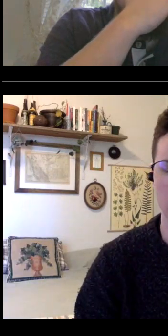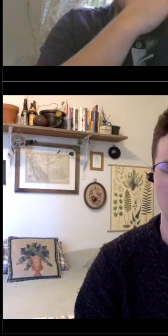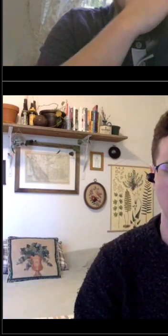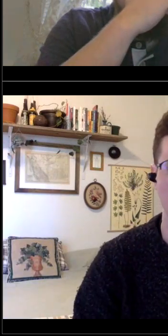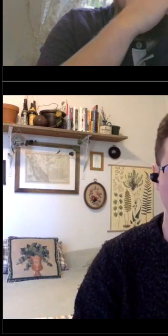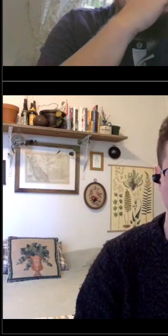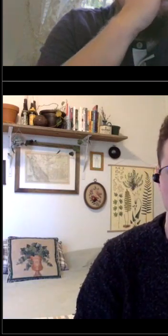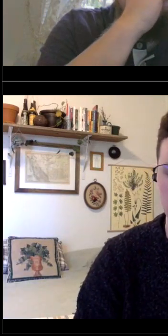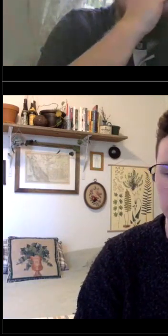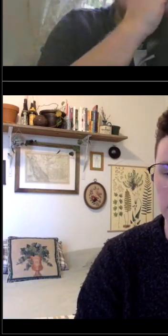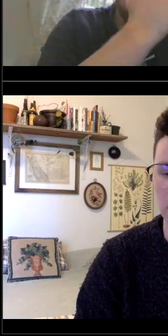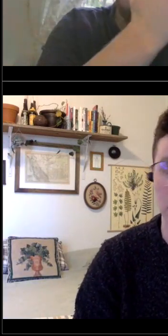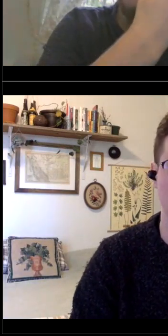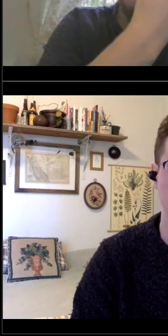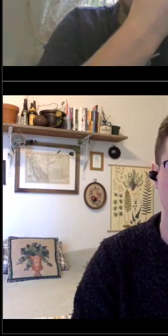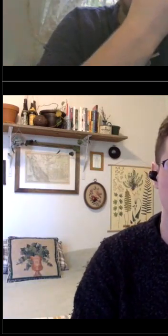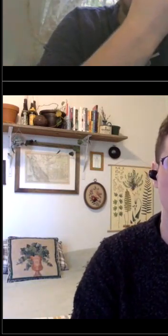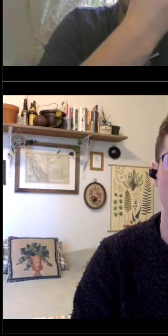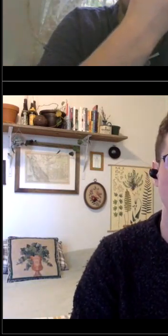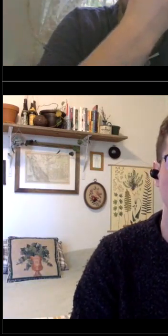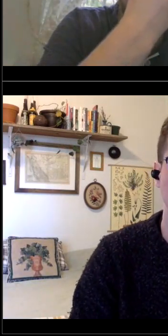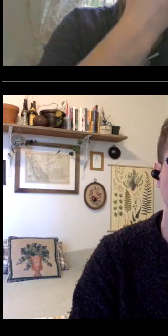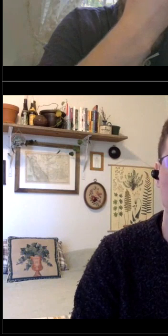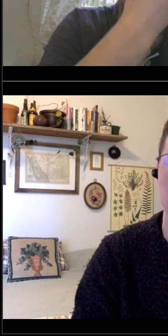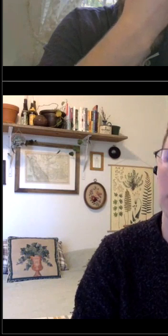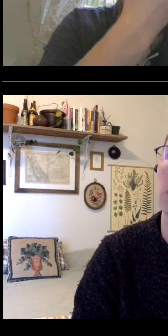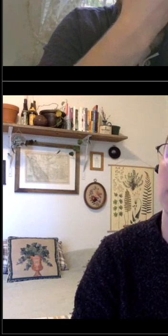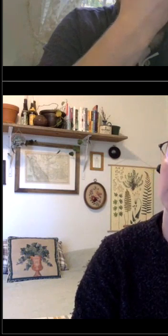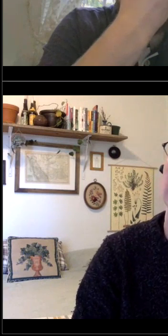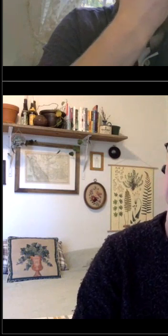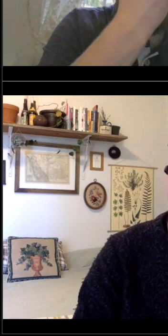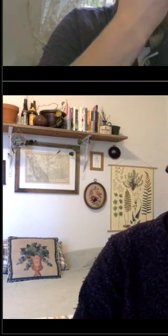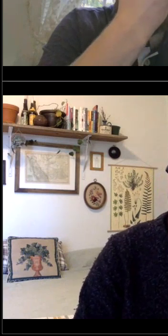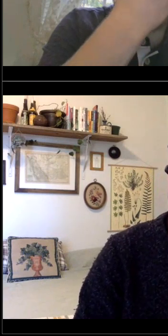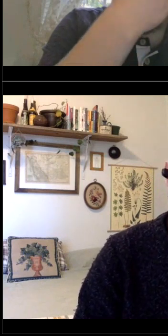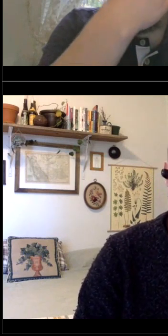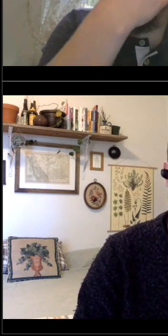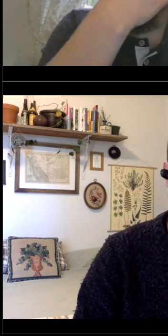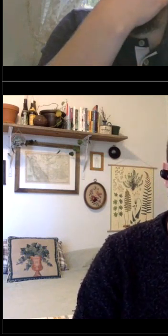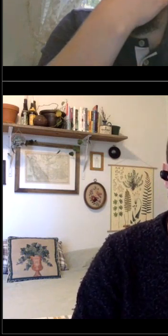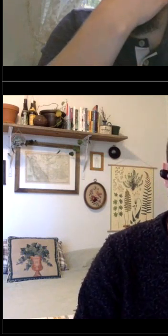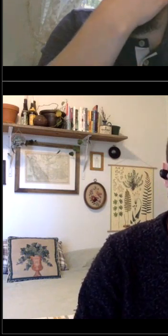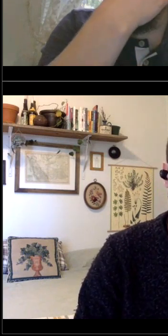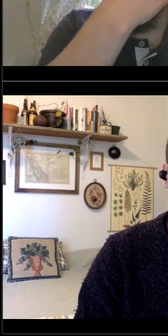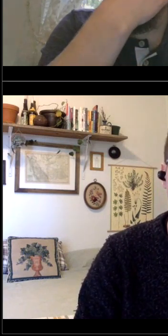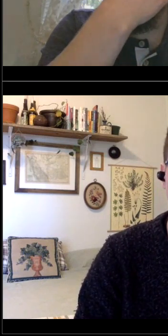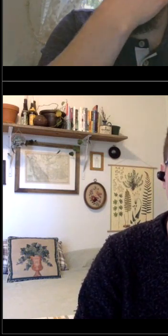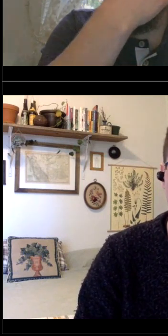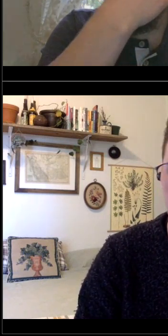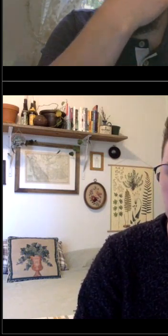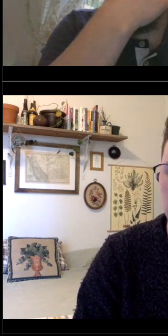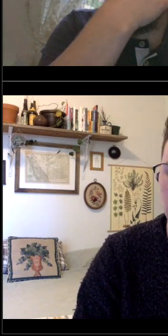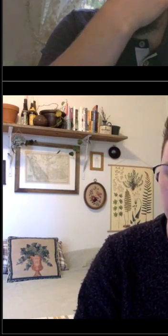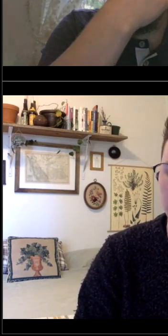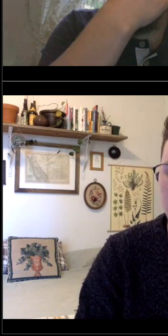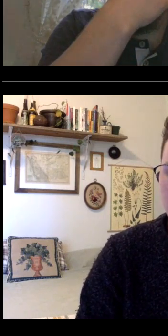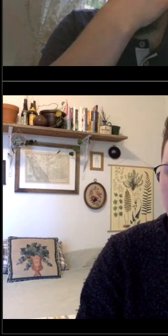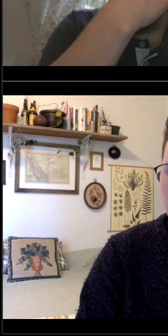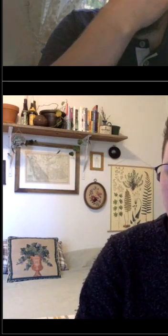said about how acknowledging transmisogyny is not the same as perpetuating transmisogyny, but to just think about the ways in